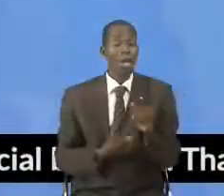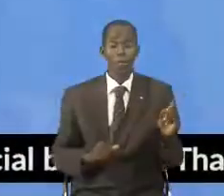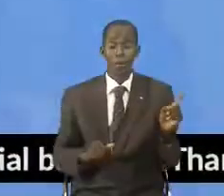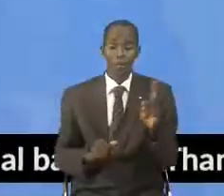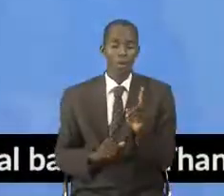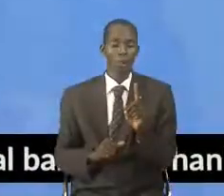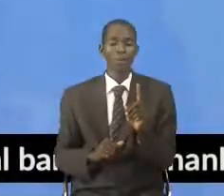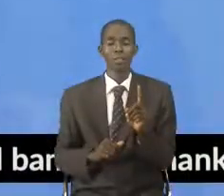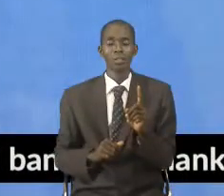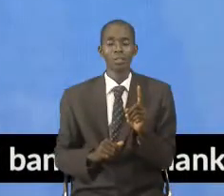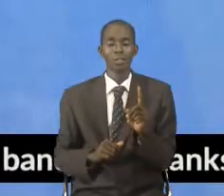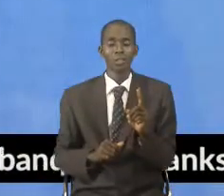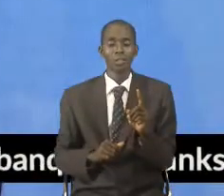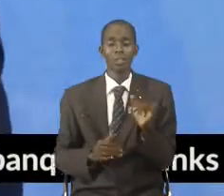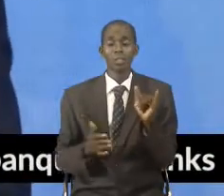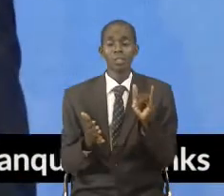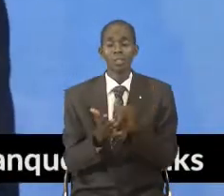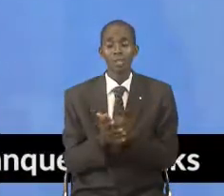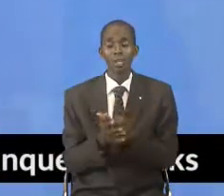Confirm that miracle.